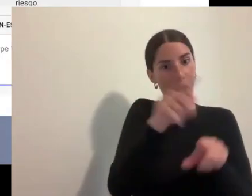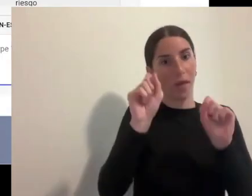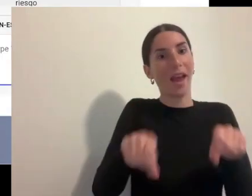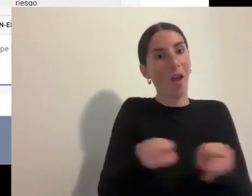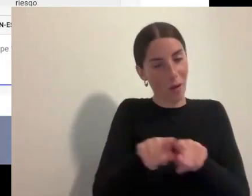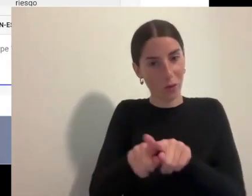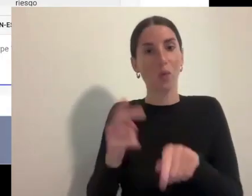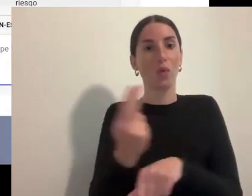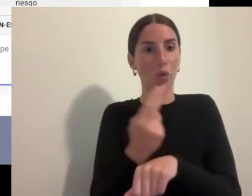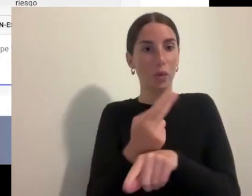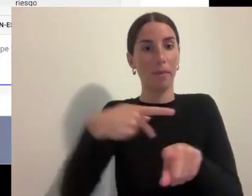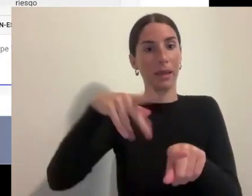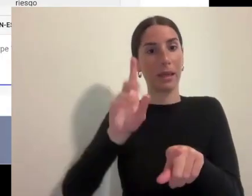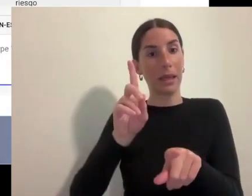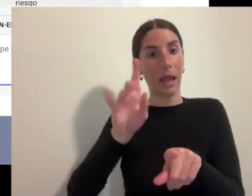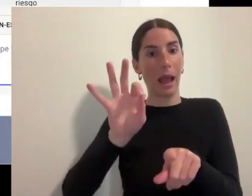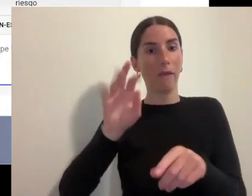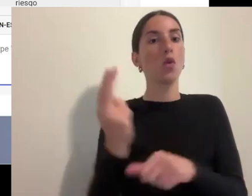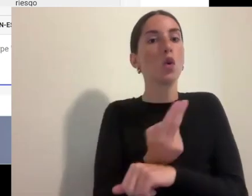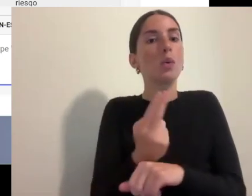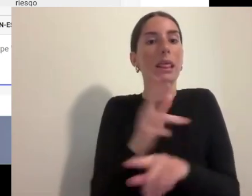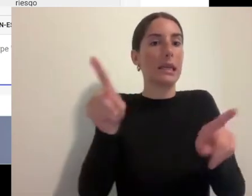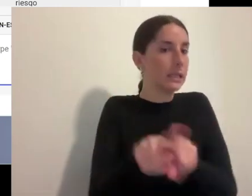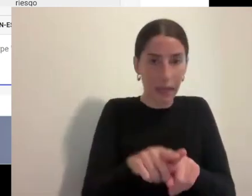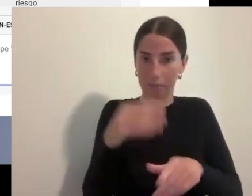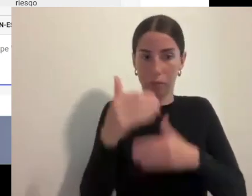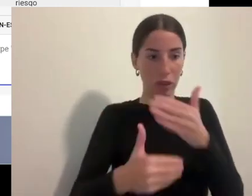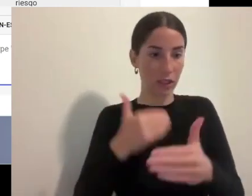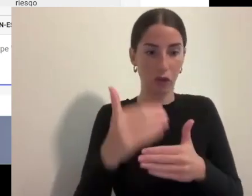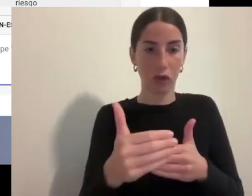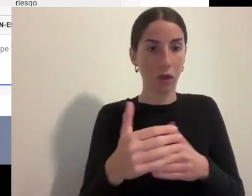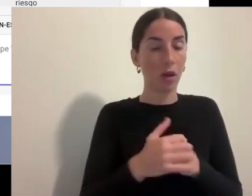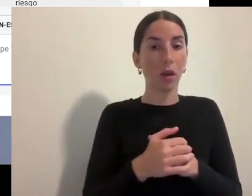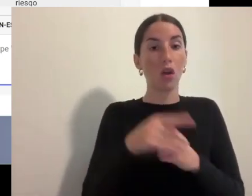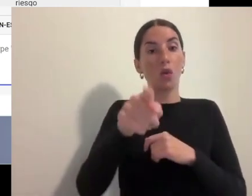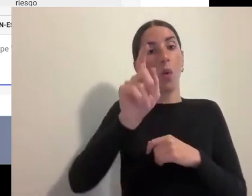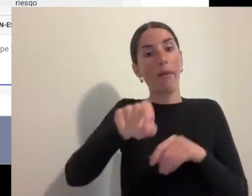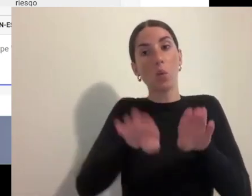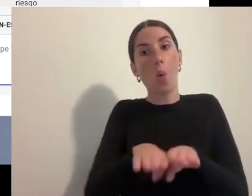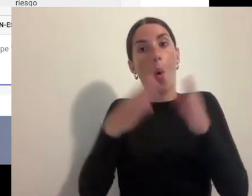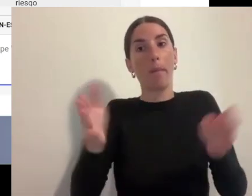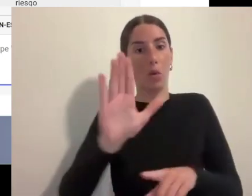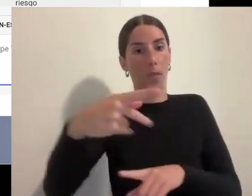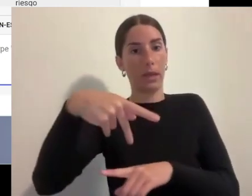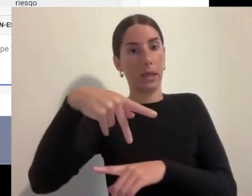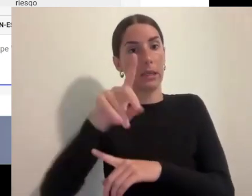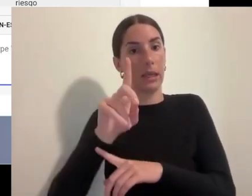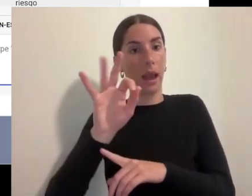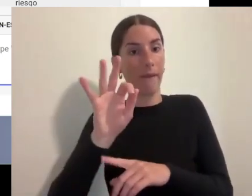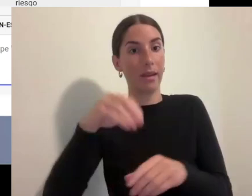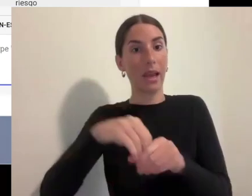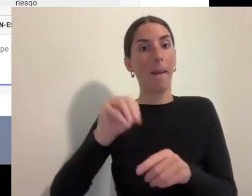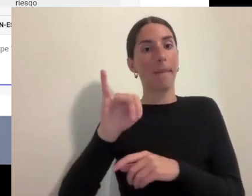with PDFs using the same procedure. You basically need to open your PDF in Microsoft